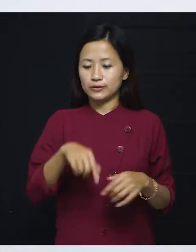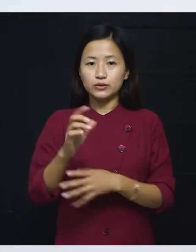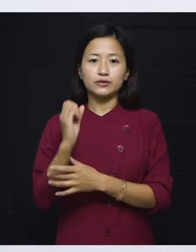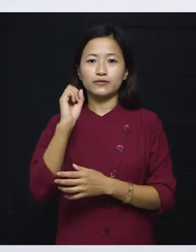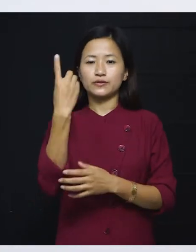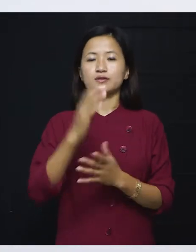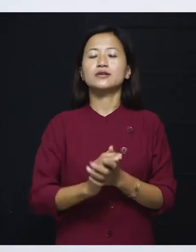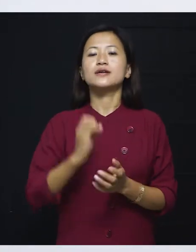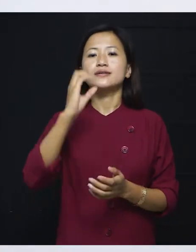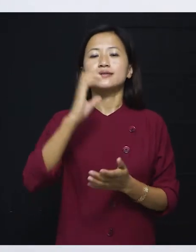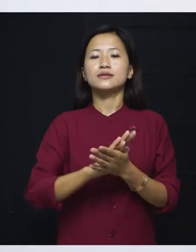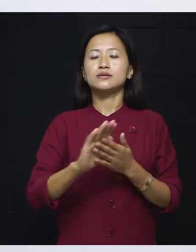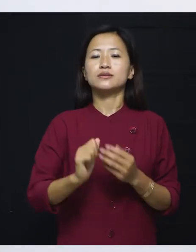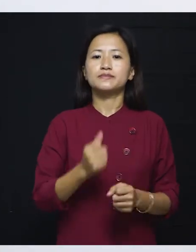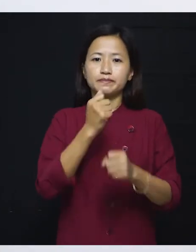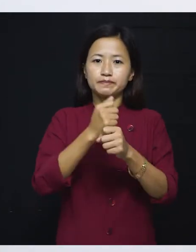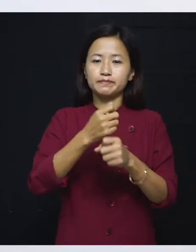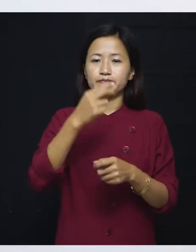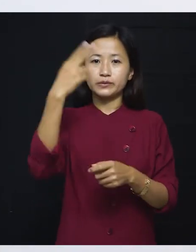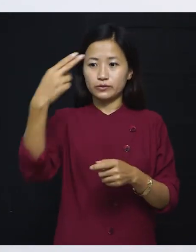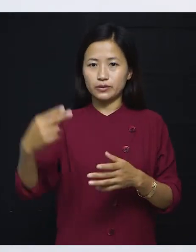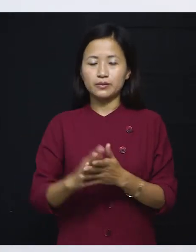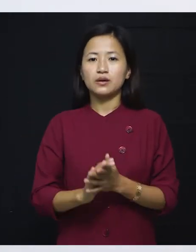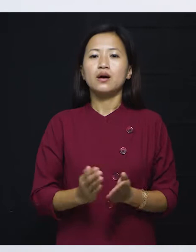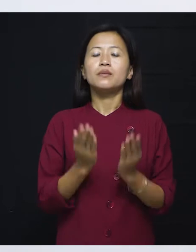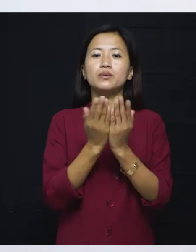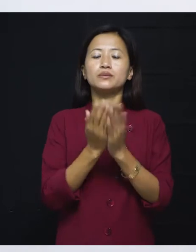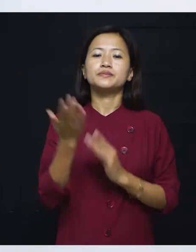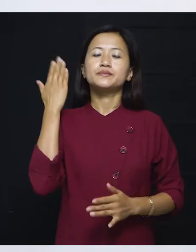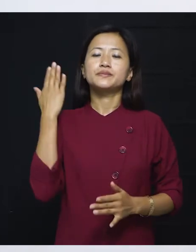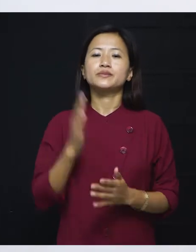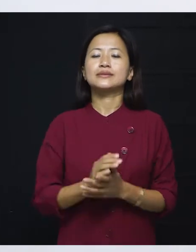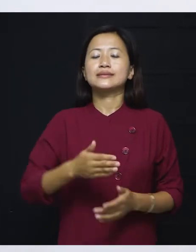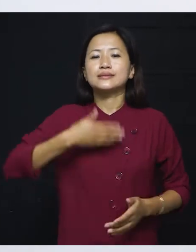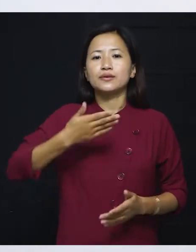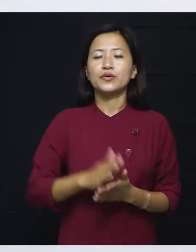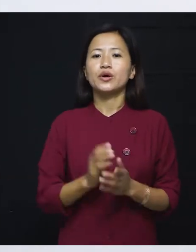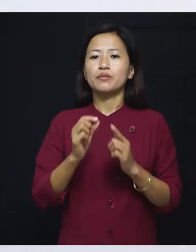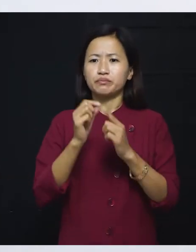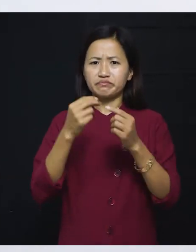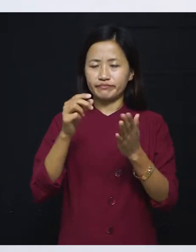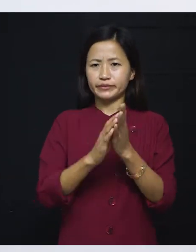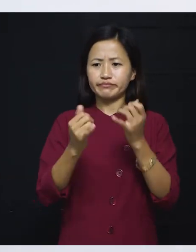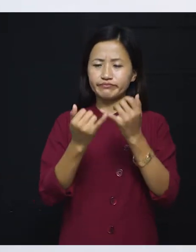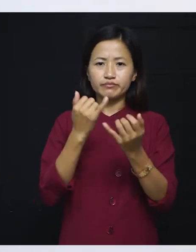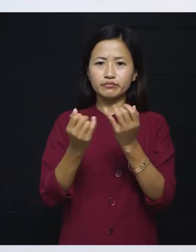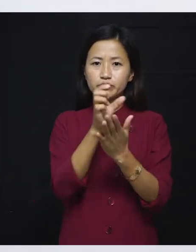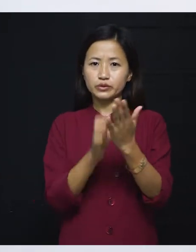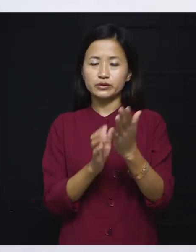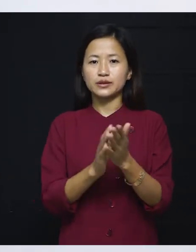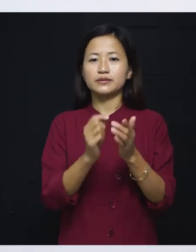chapter of our grammar book, okay? In the previous classes, we have been dealing with prose and poetry, that is